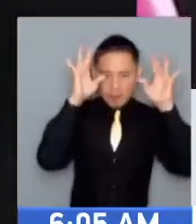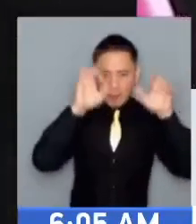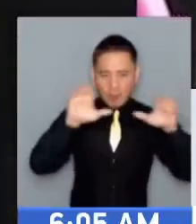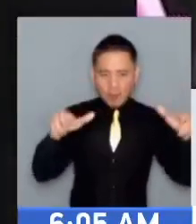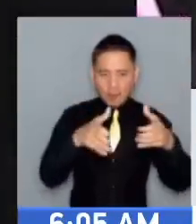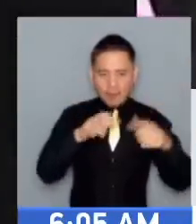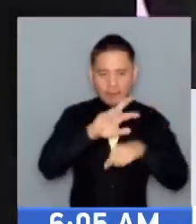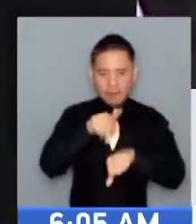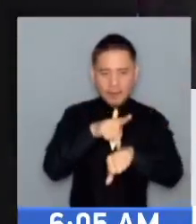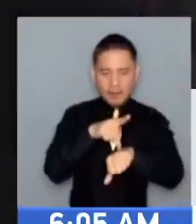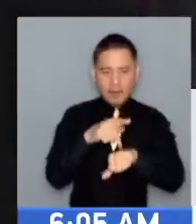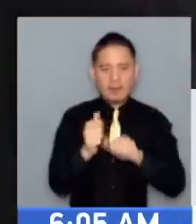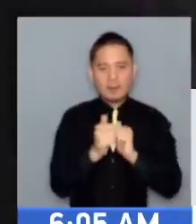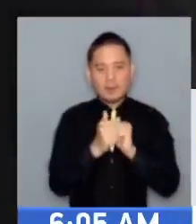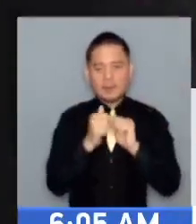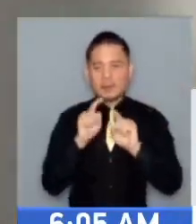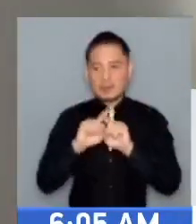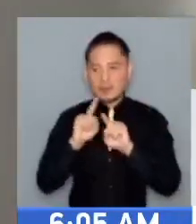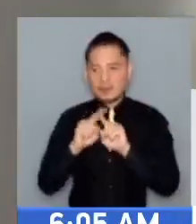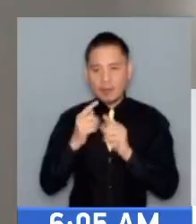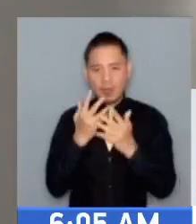nilang miyembro.